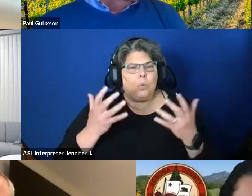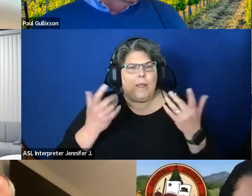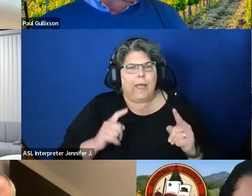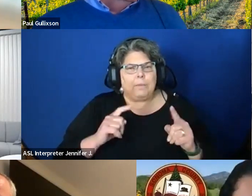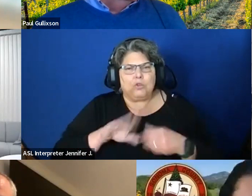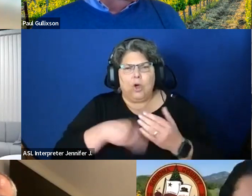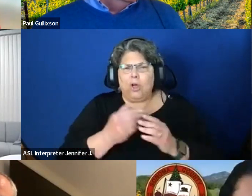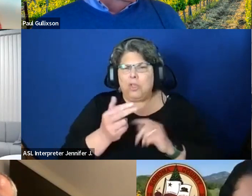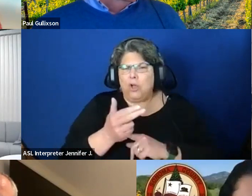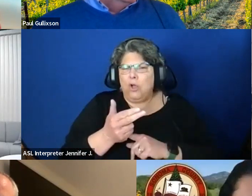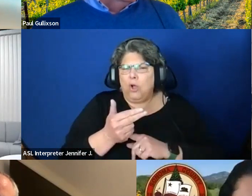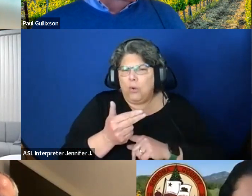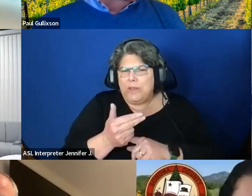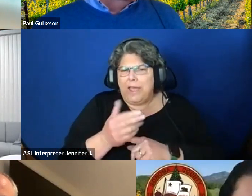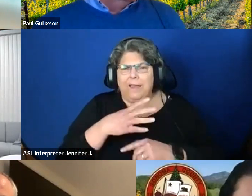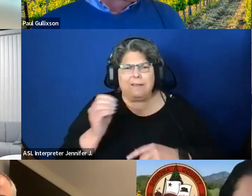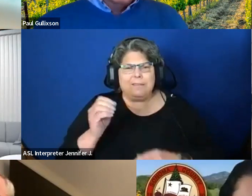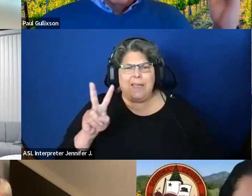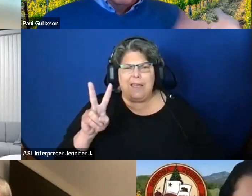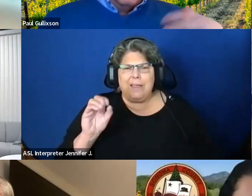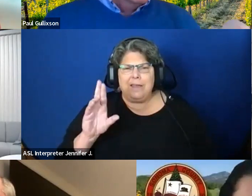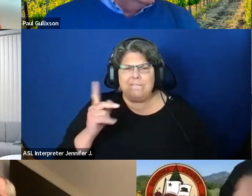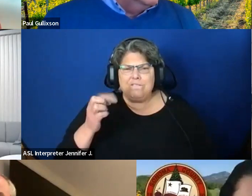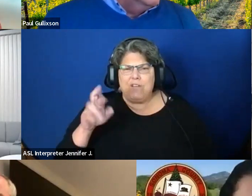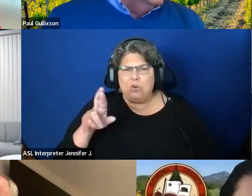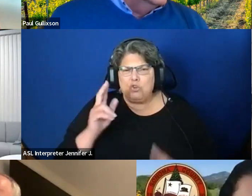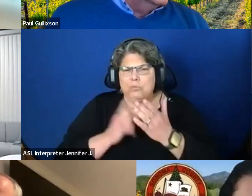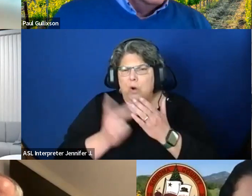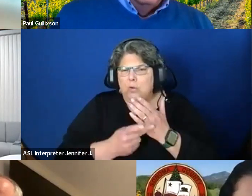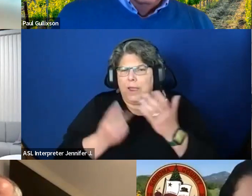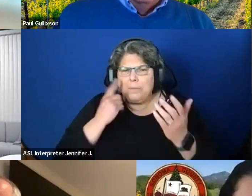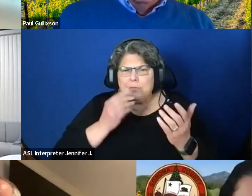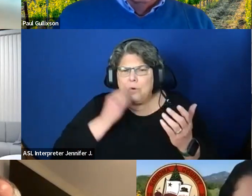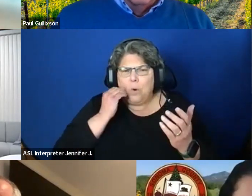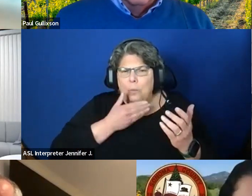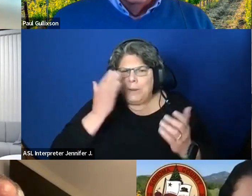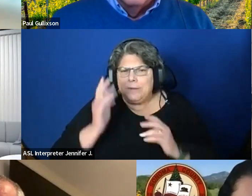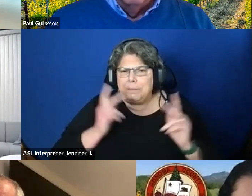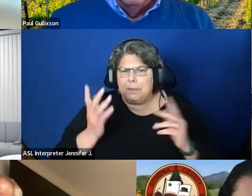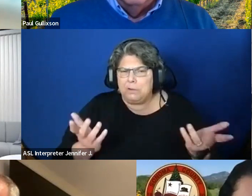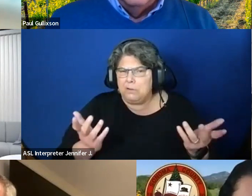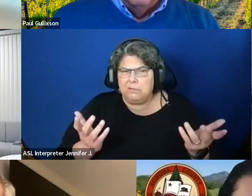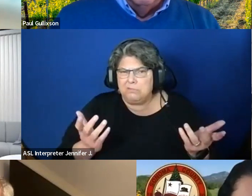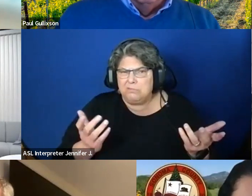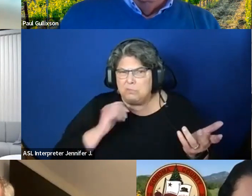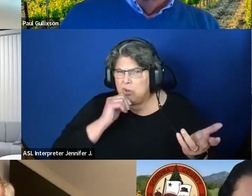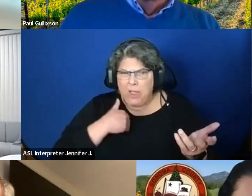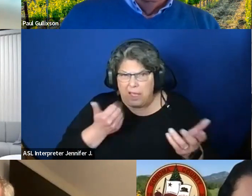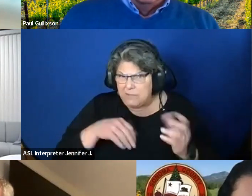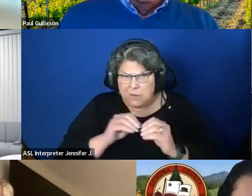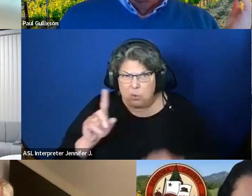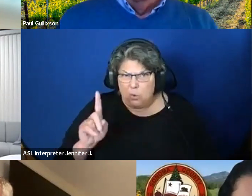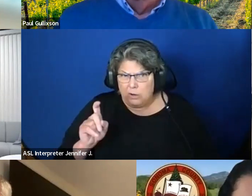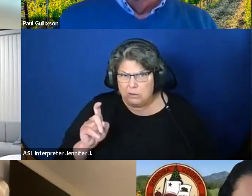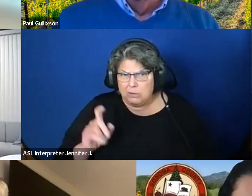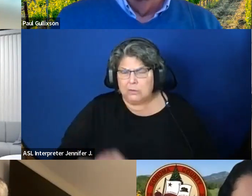those hotels and vouchers program for the homeless? Are those not available anymore?